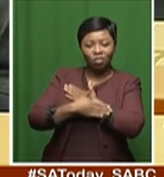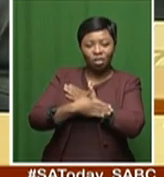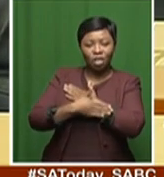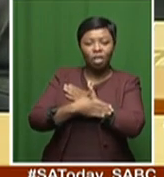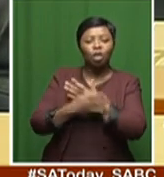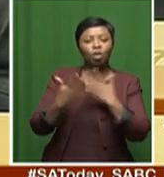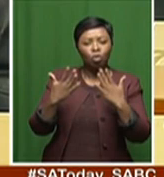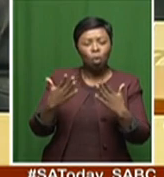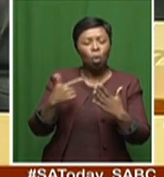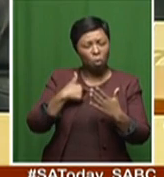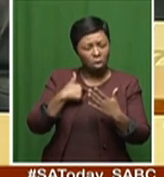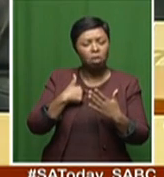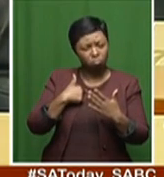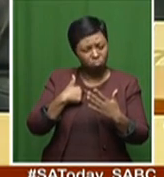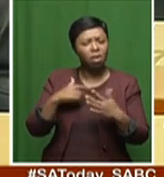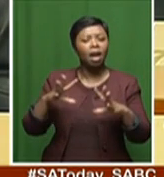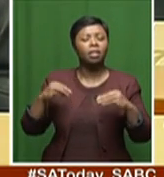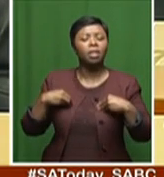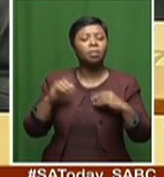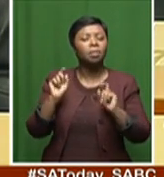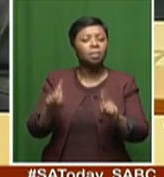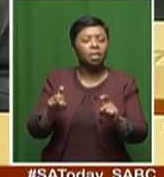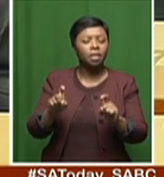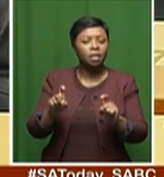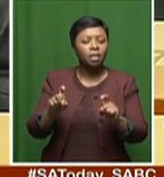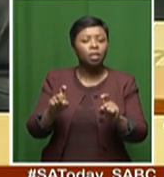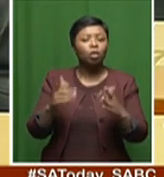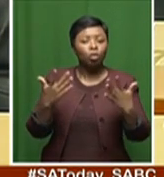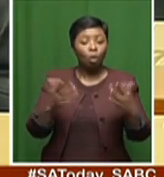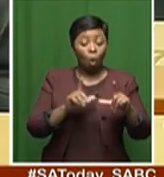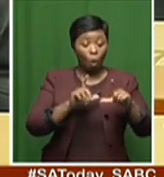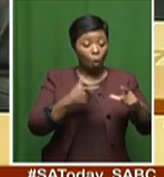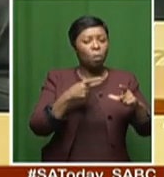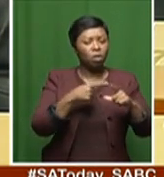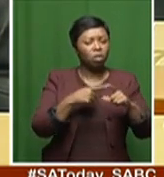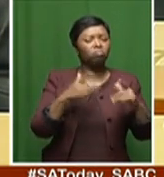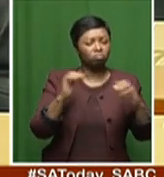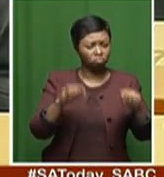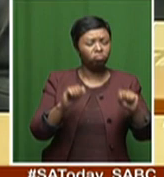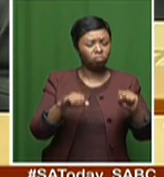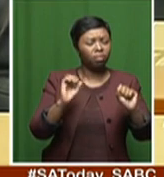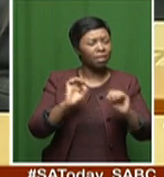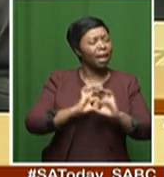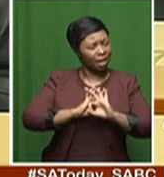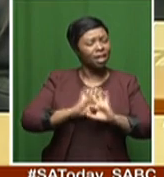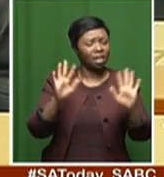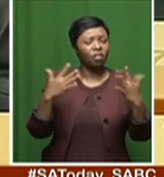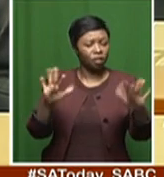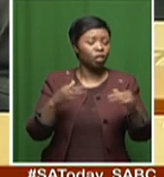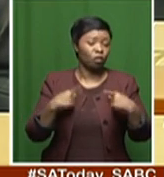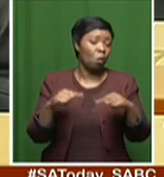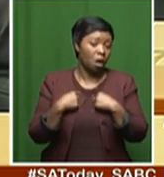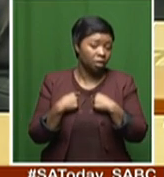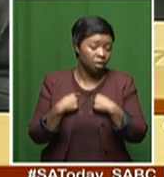accept that, and your Commission has patently made that very clear to us. Now, in undertaking